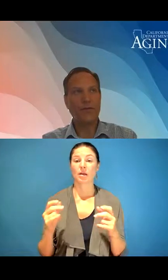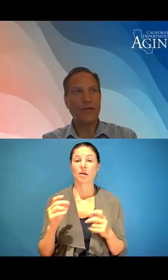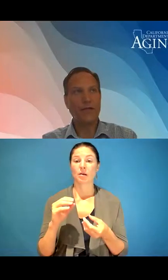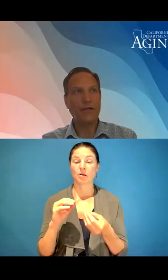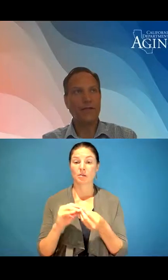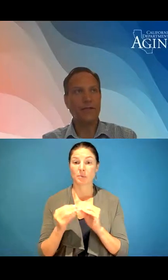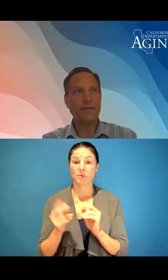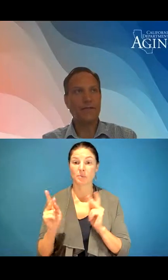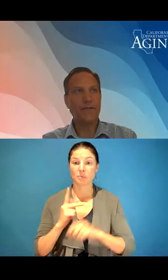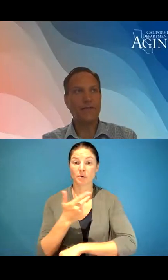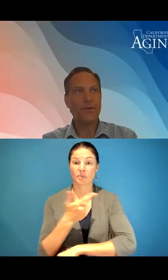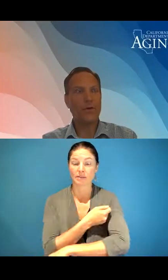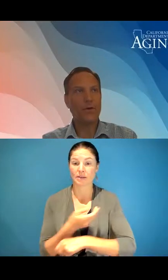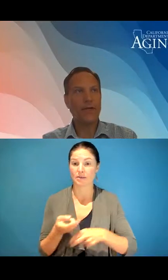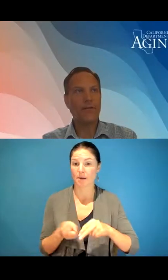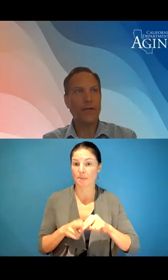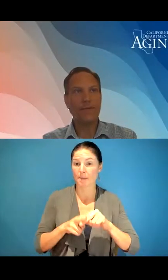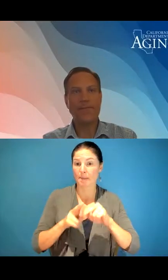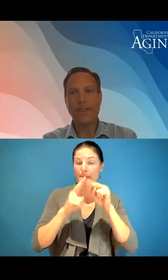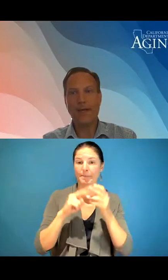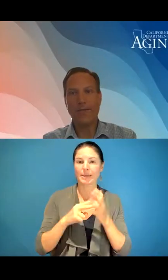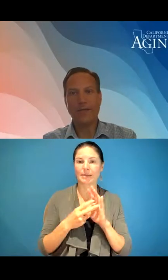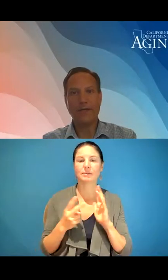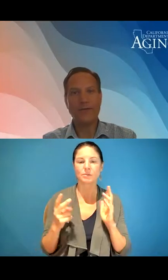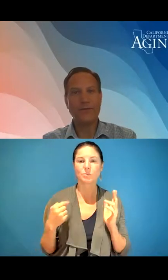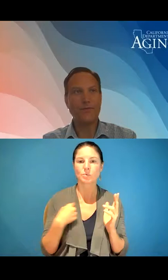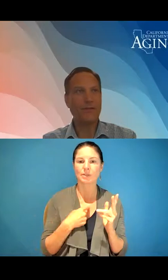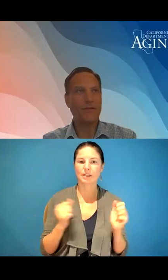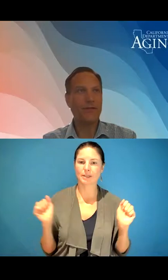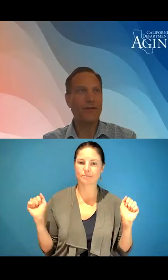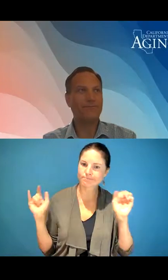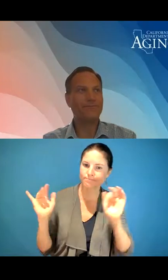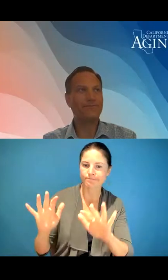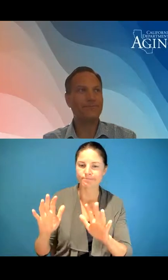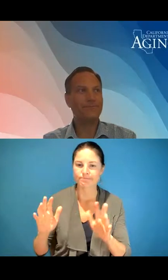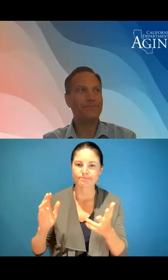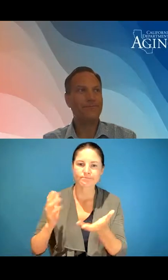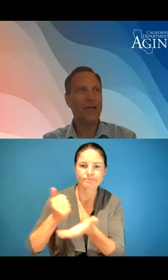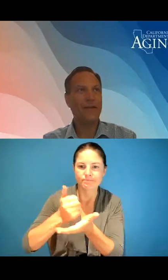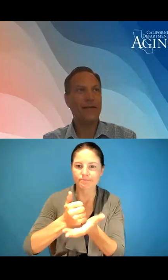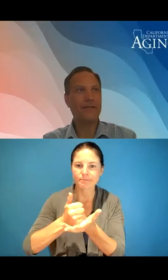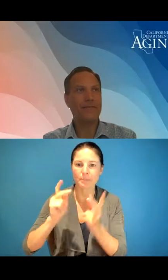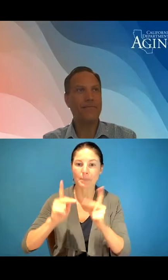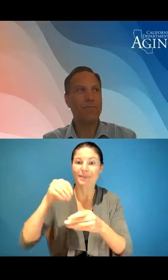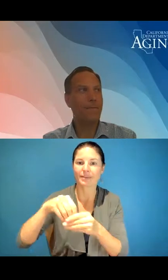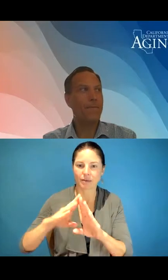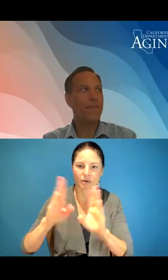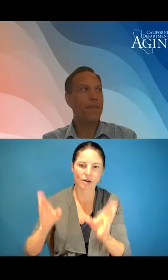to continue this effort in a more robust way going into 2021. Okay, next